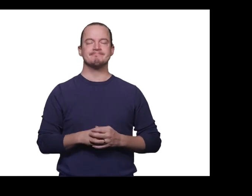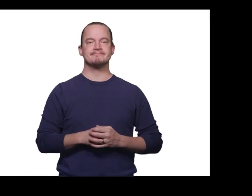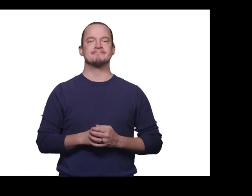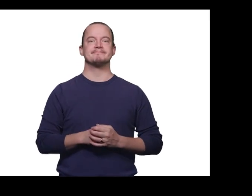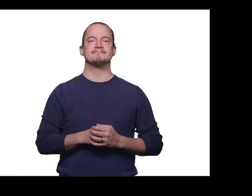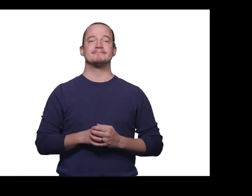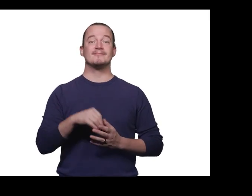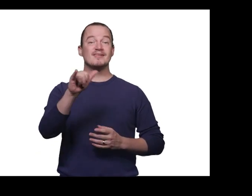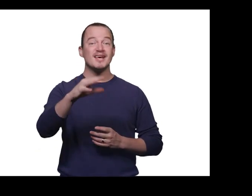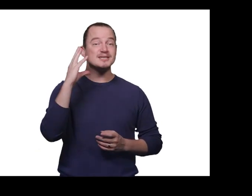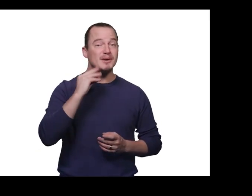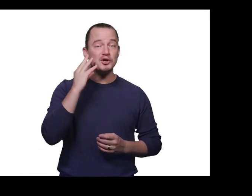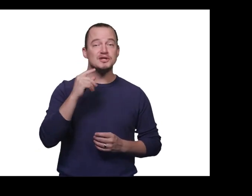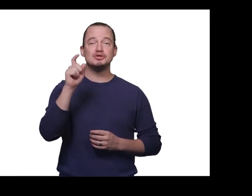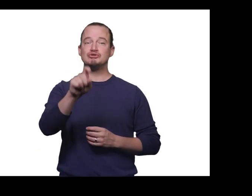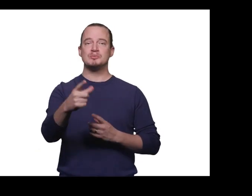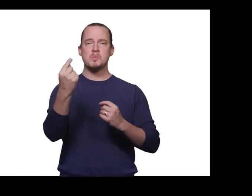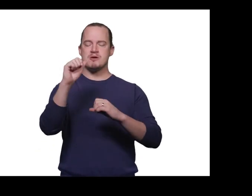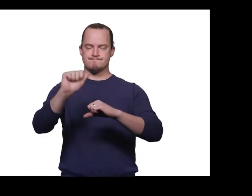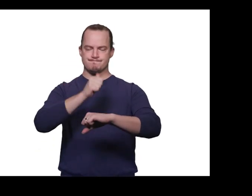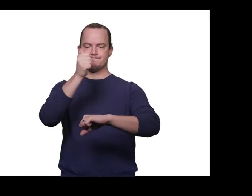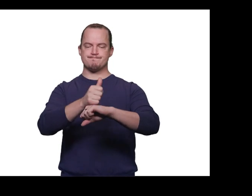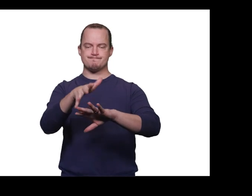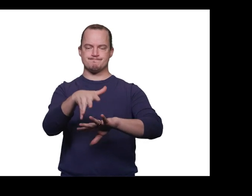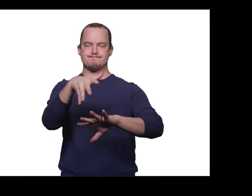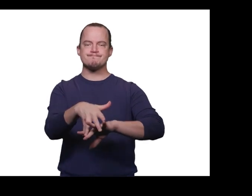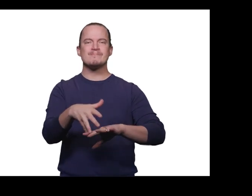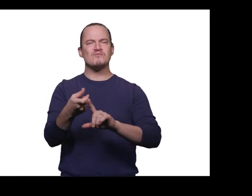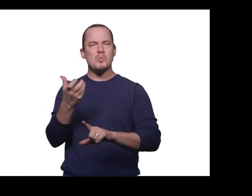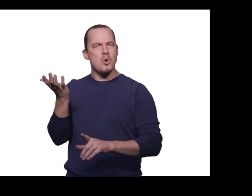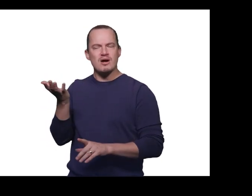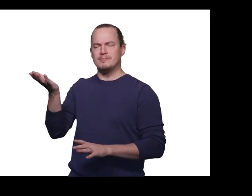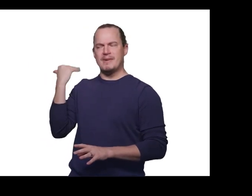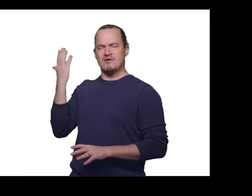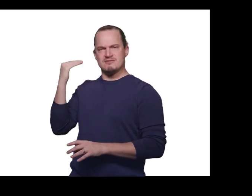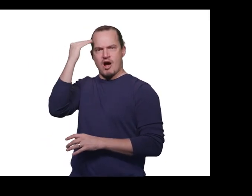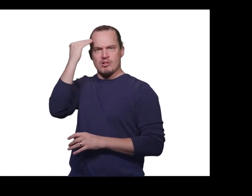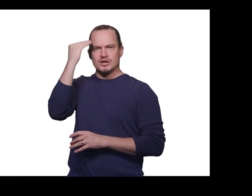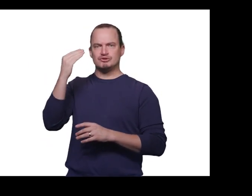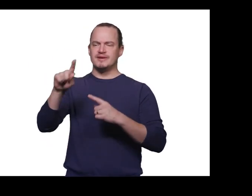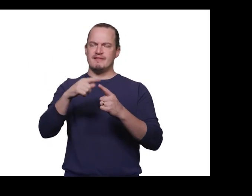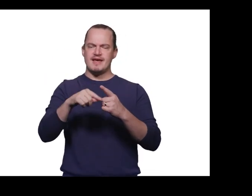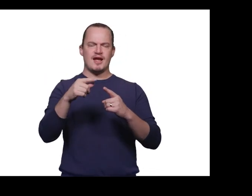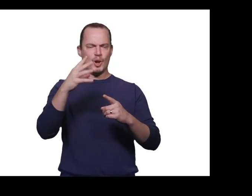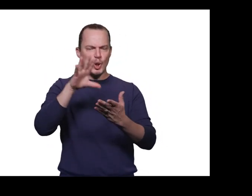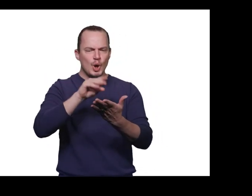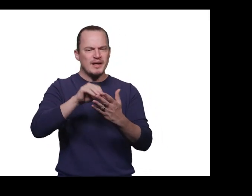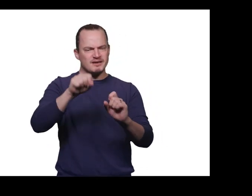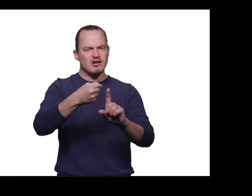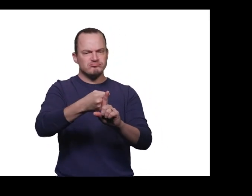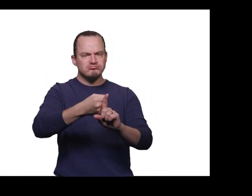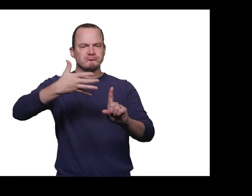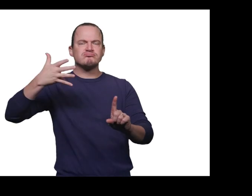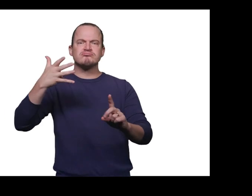The experiences should be scaffolded to build on prior knowledge and extend learning, and our plans are individualized for the needs of the